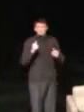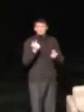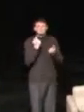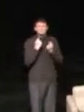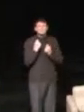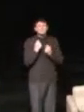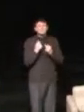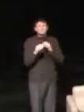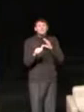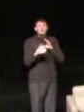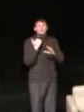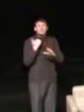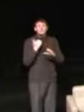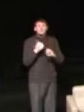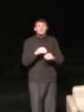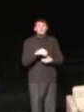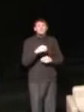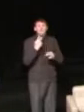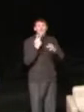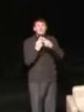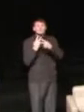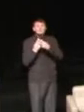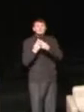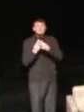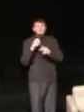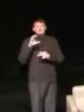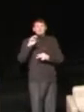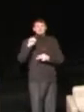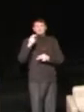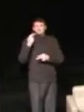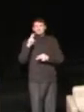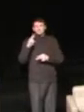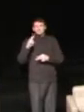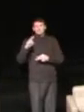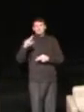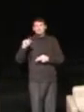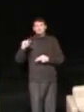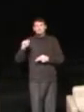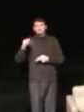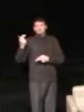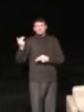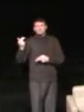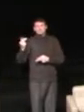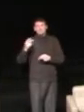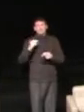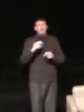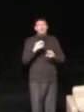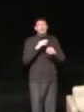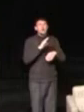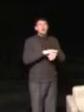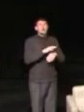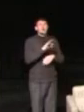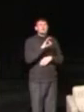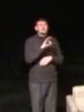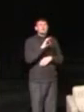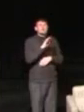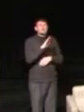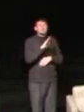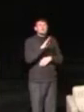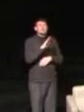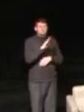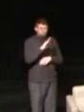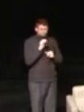2013, or Facebook event, send your question if you're online to. Or you can also post them onto the